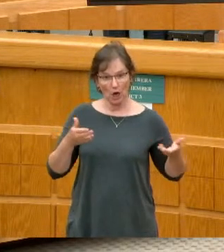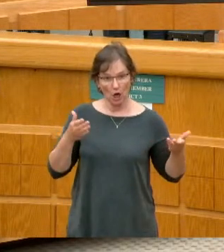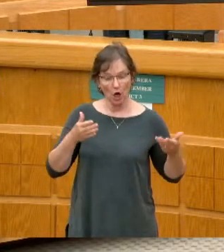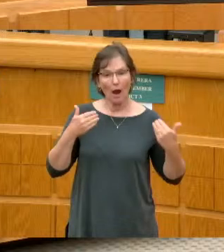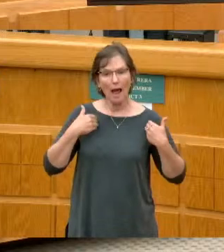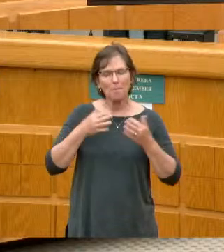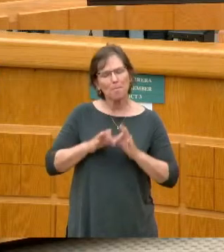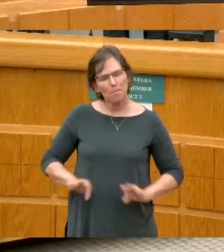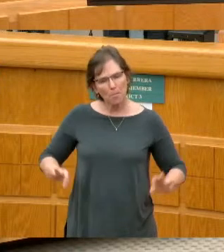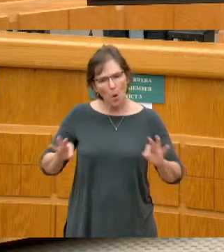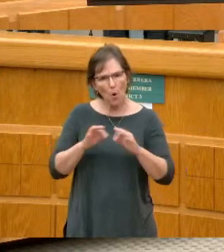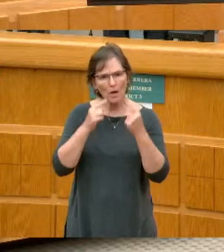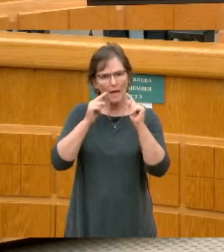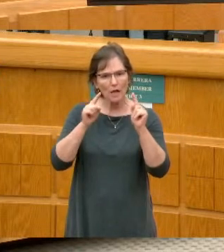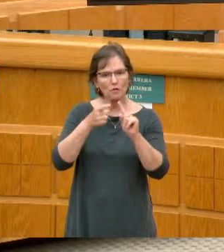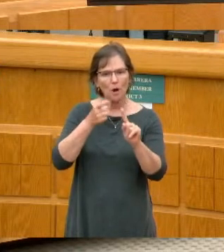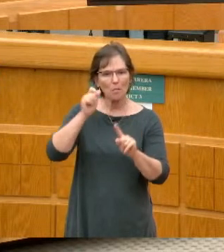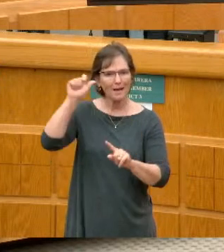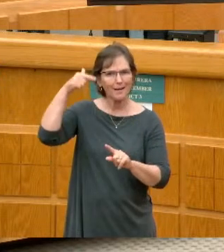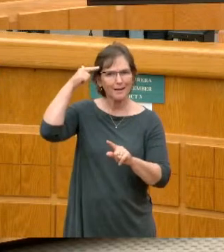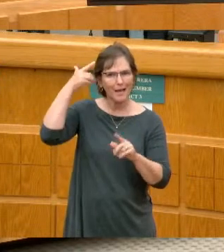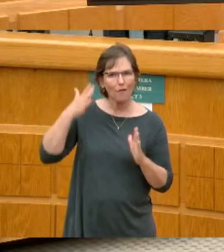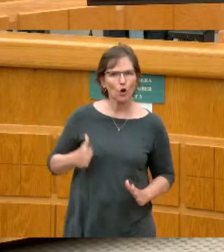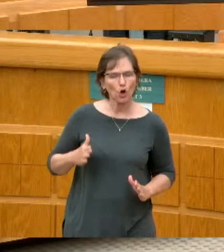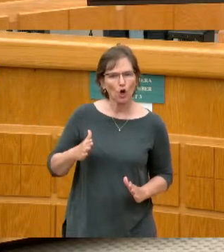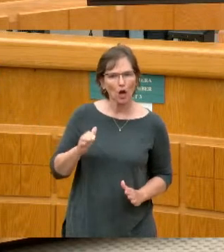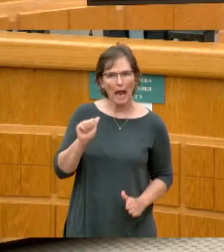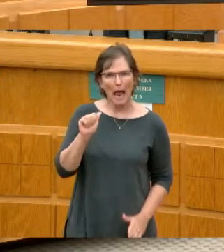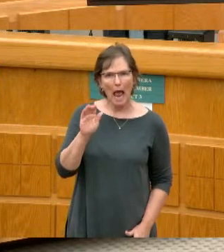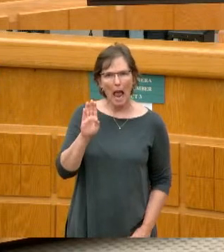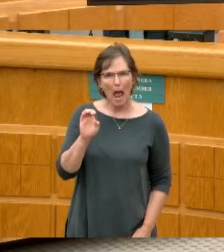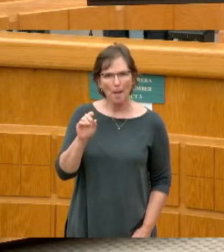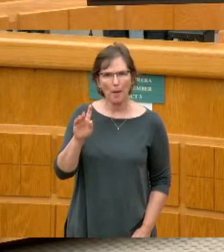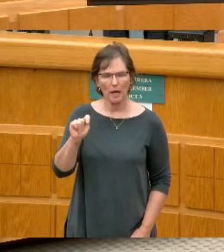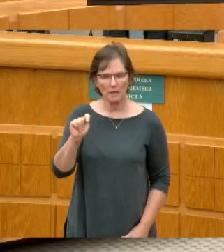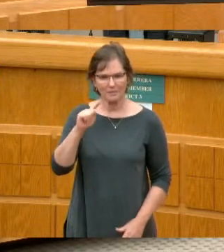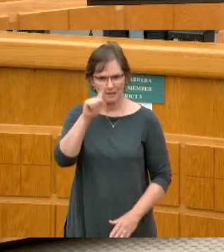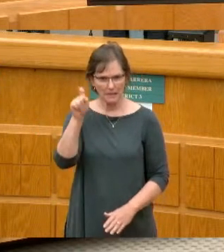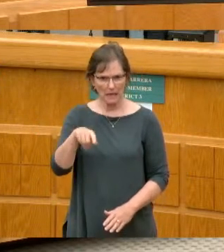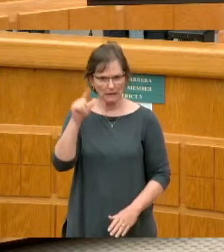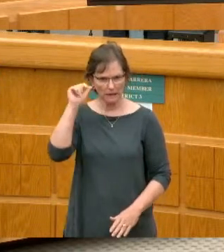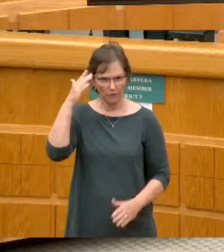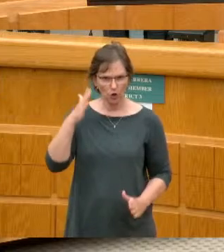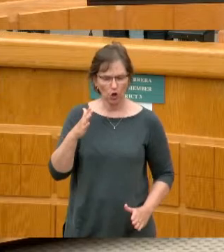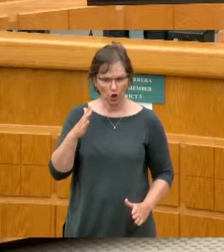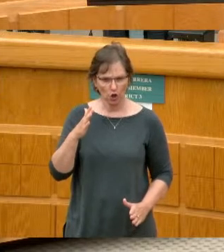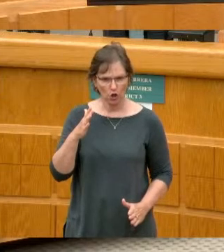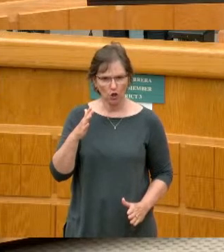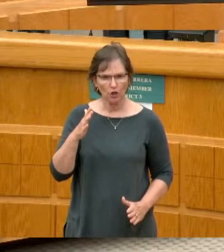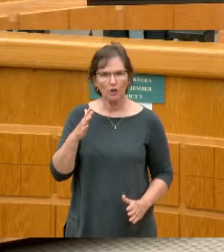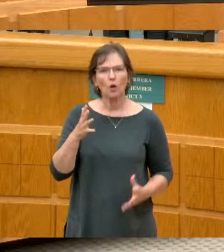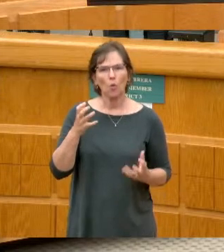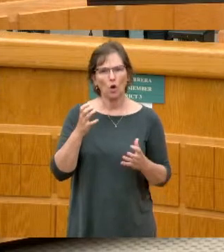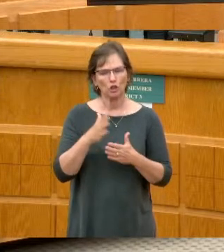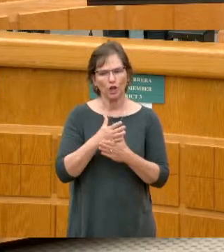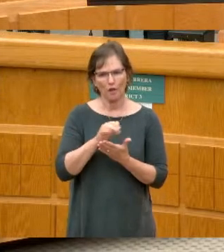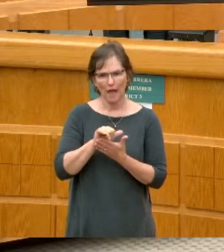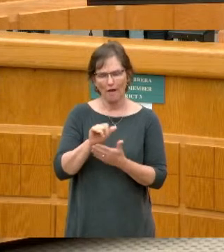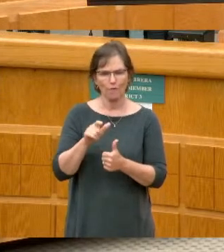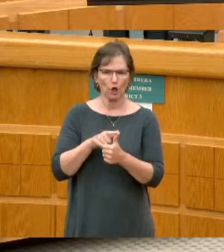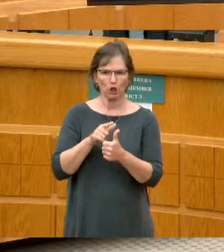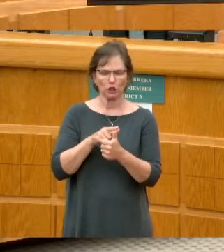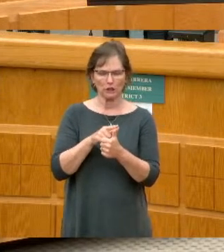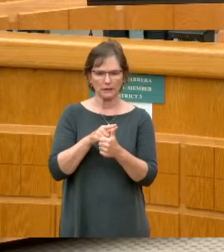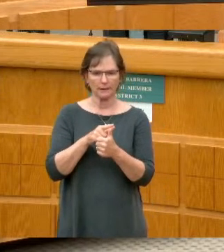tomorrow, but I'm going to give you at home a sneak preview here today. However, right before we came here, there